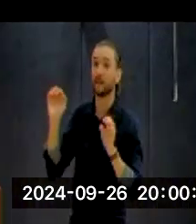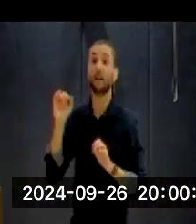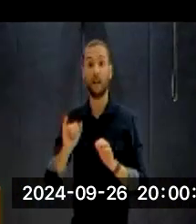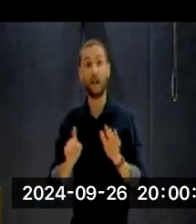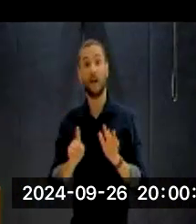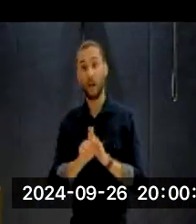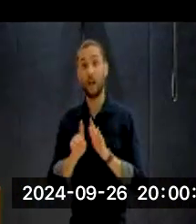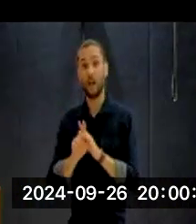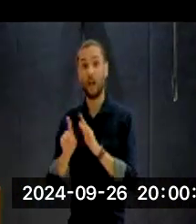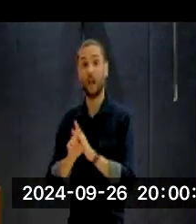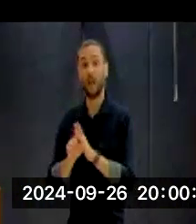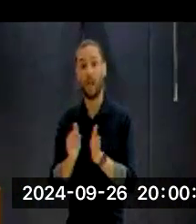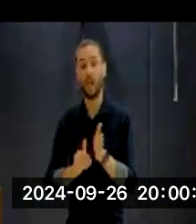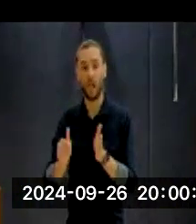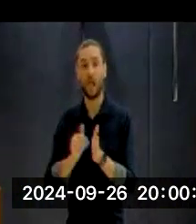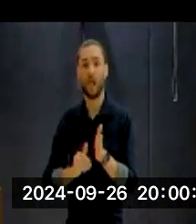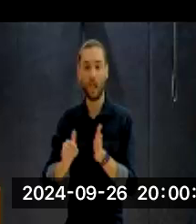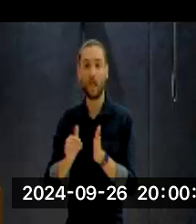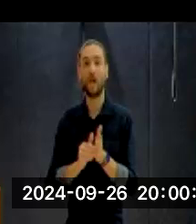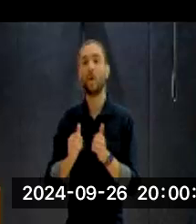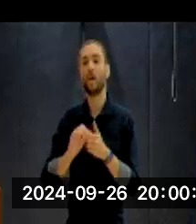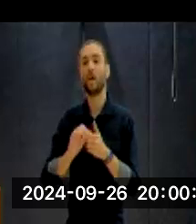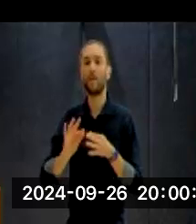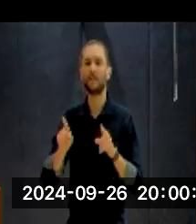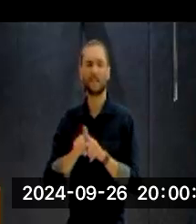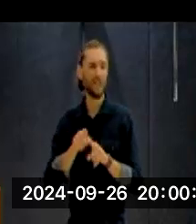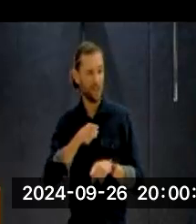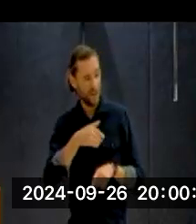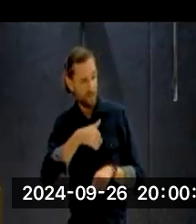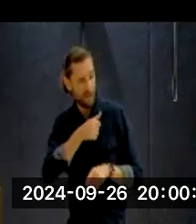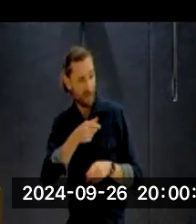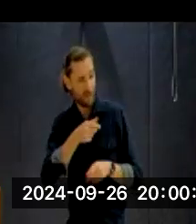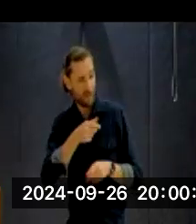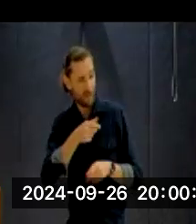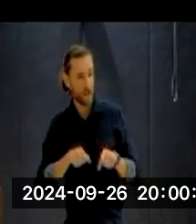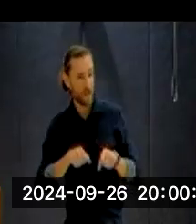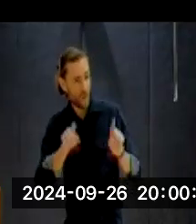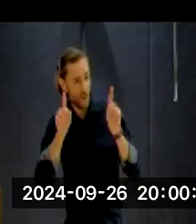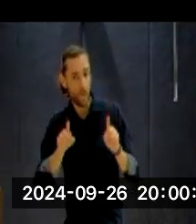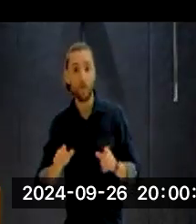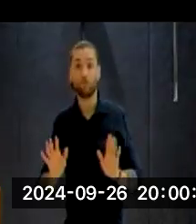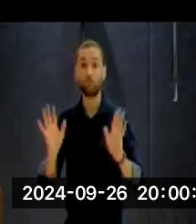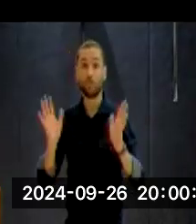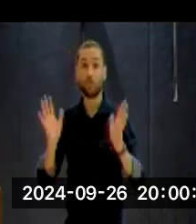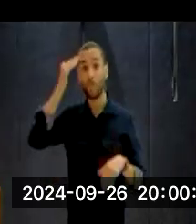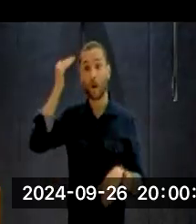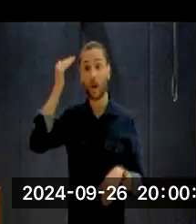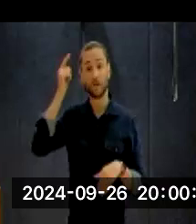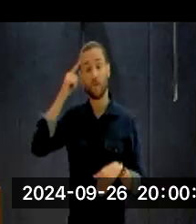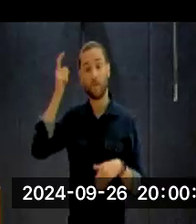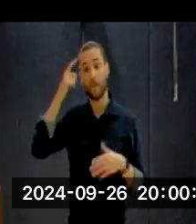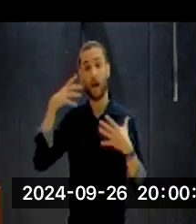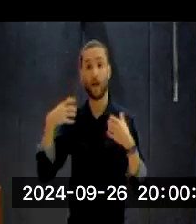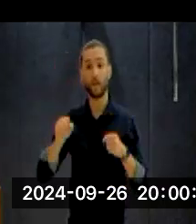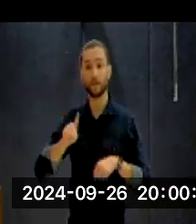occurs continuously with comments like, "Don't you have somewhere else to go?" Raising awareness for mental health disabilities can help